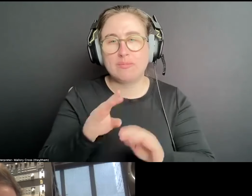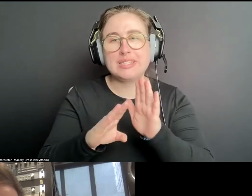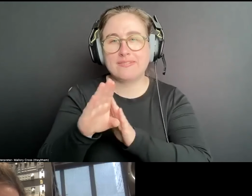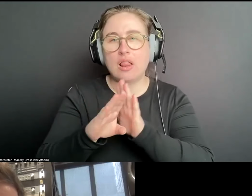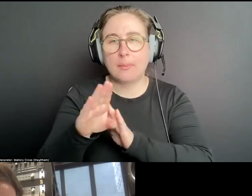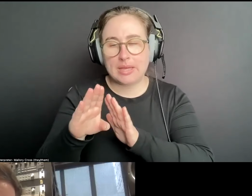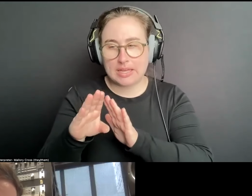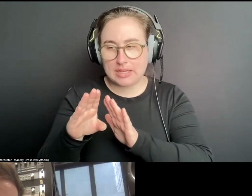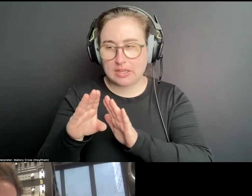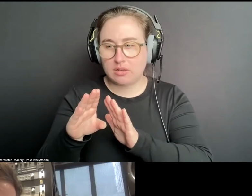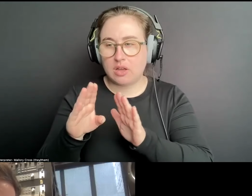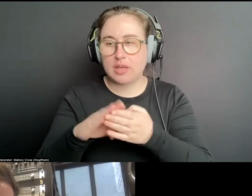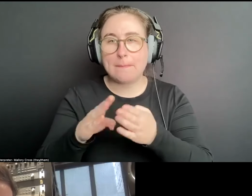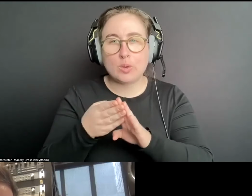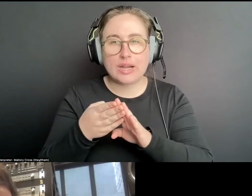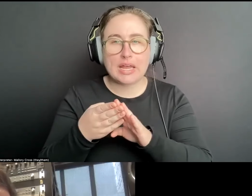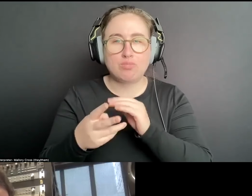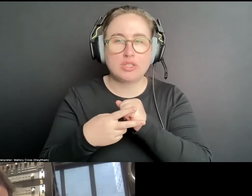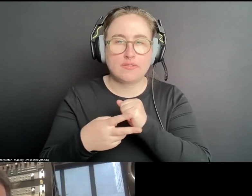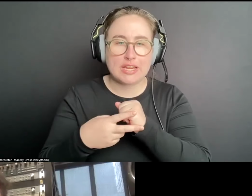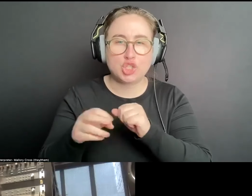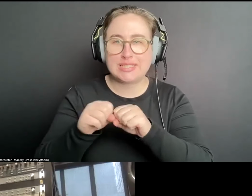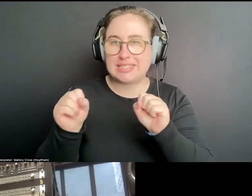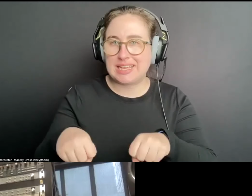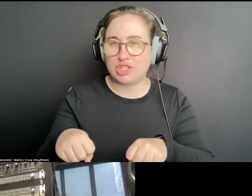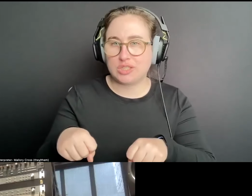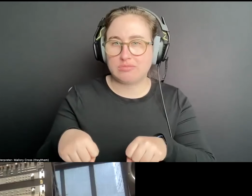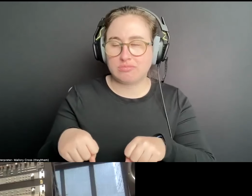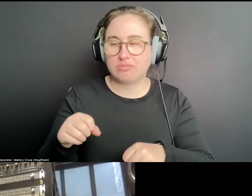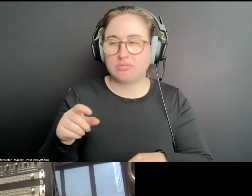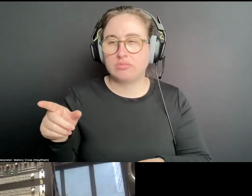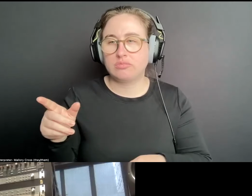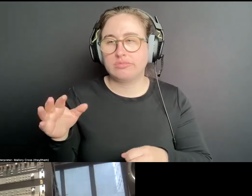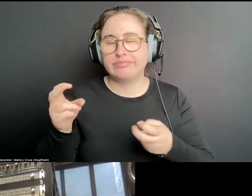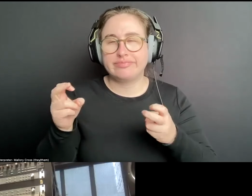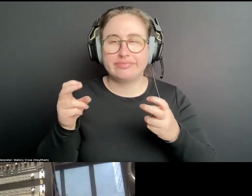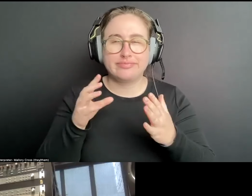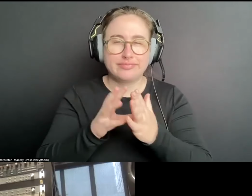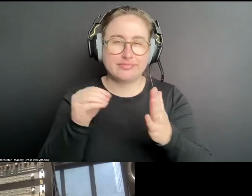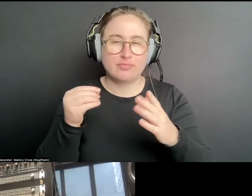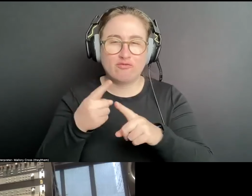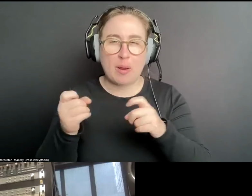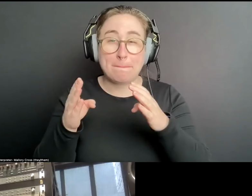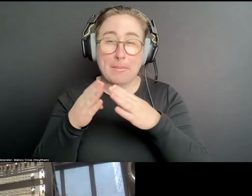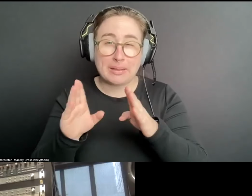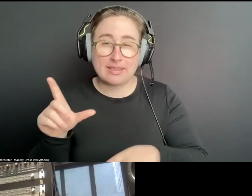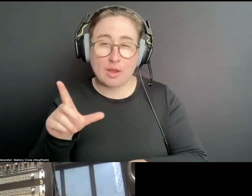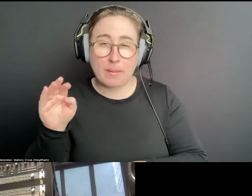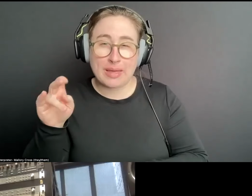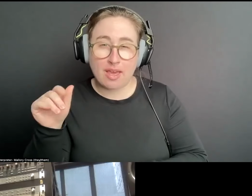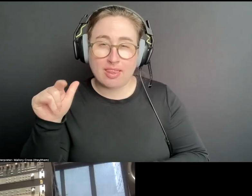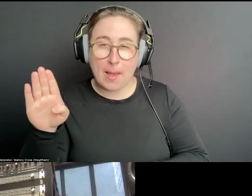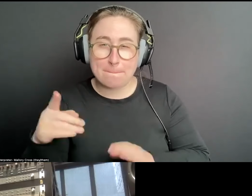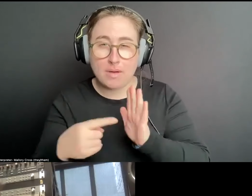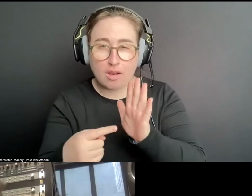a community preservation station that is loosely based on the popular public library media lab